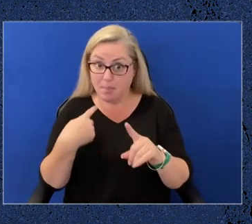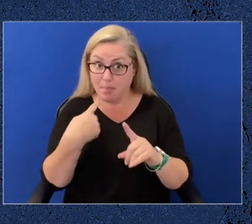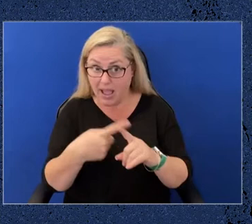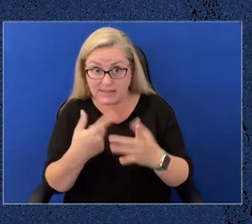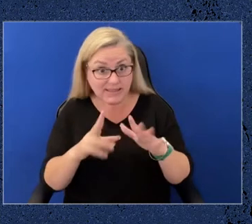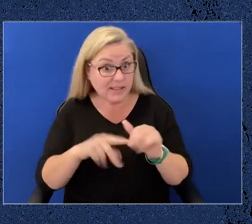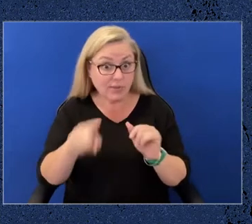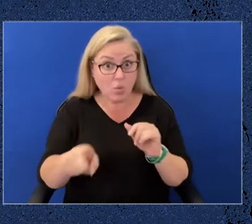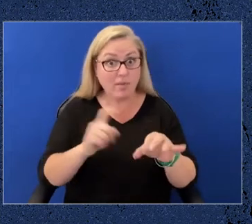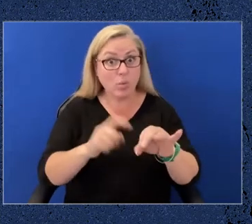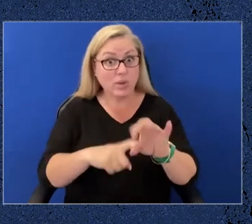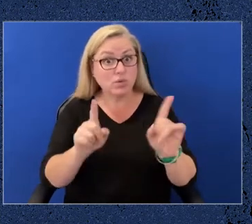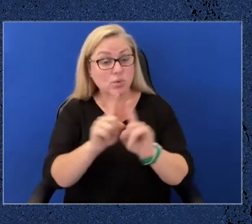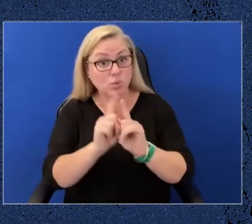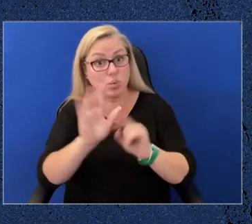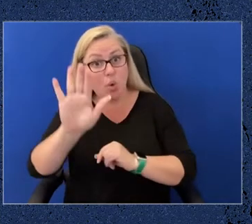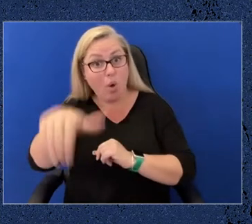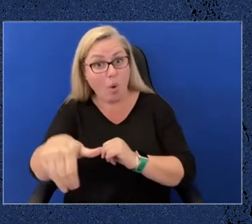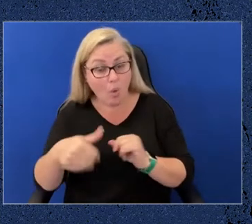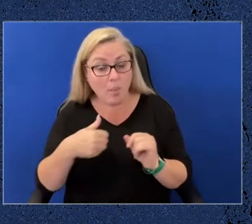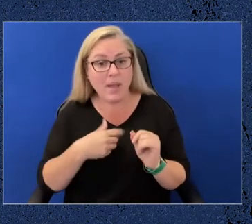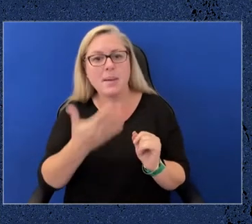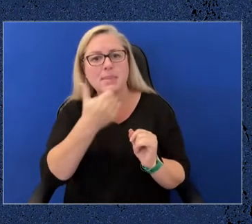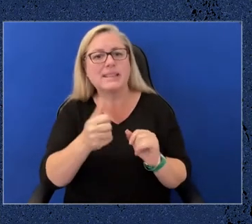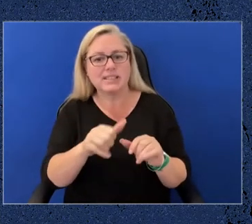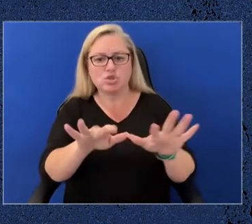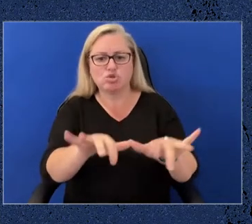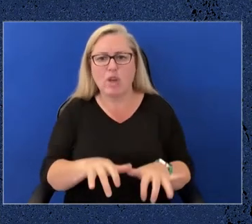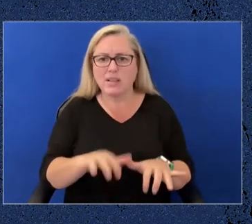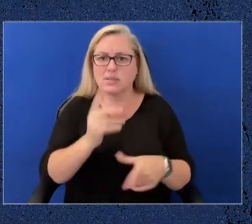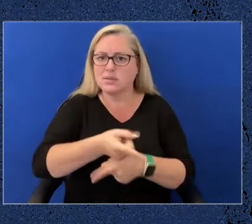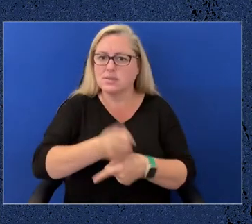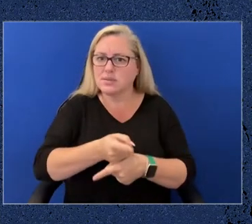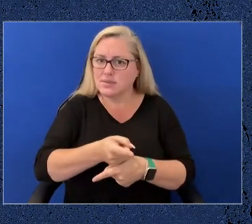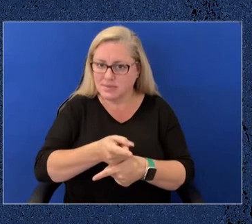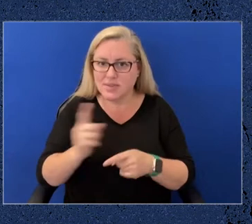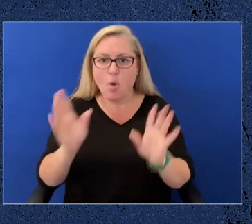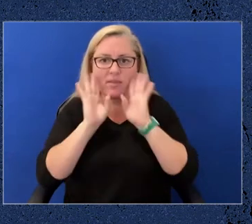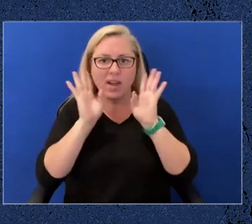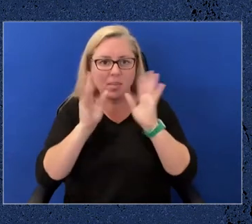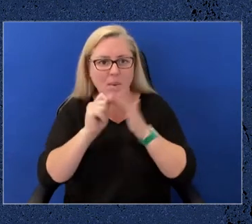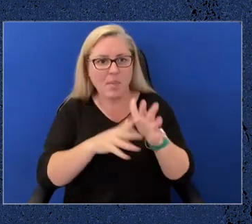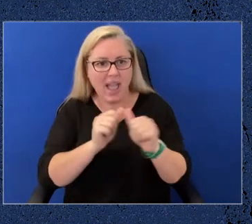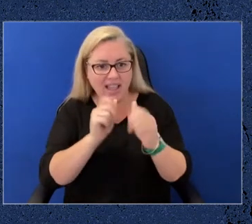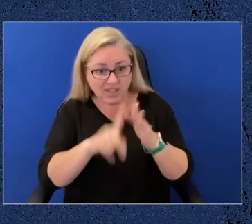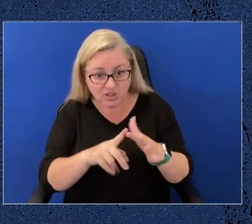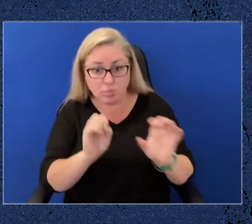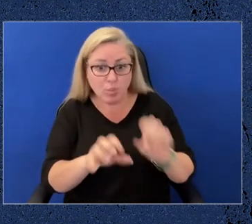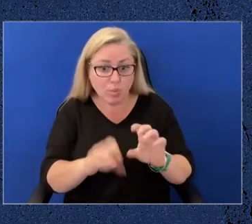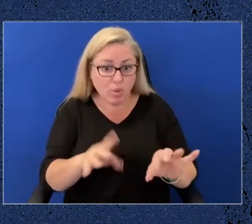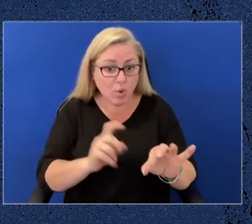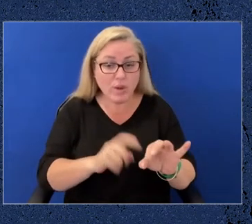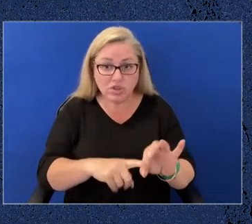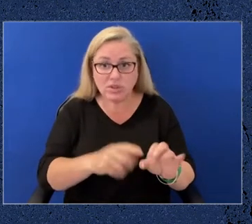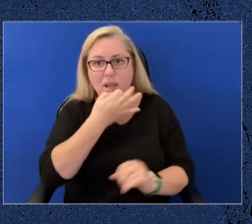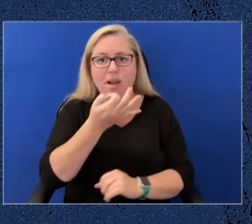have questions for our two panellists, then just pop them in the chat function on our Facebook page, and we promise we'll get to those a little bit